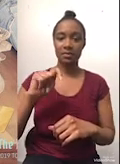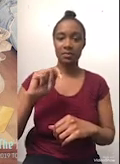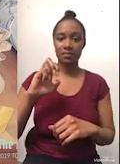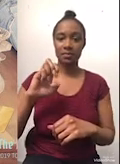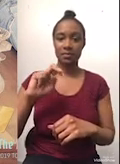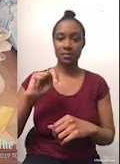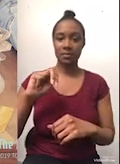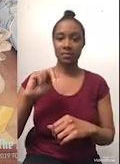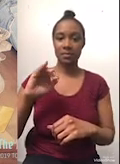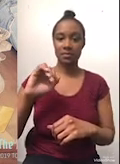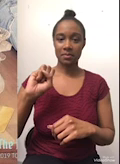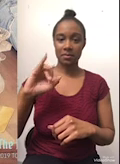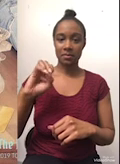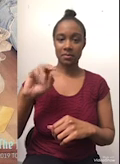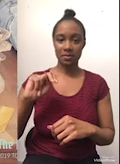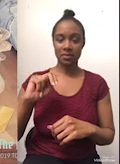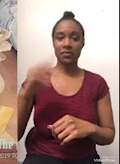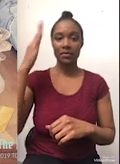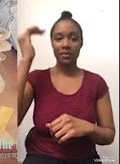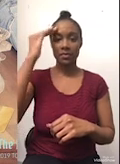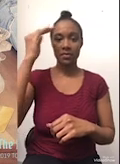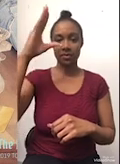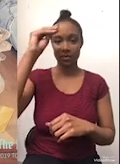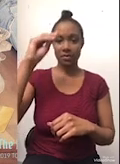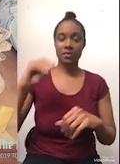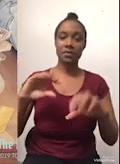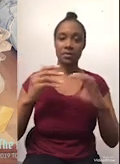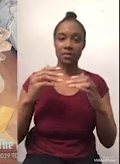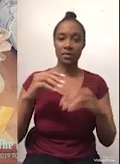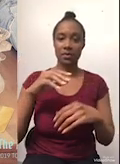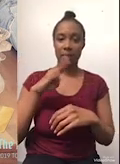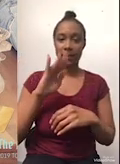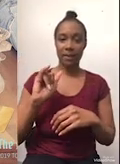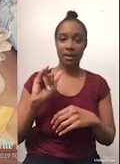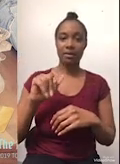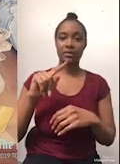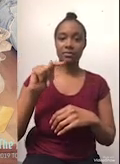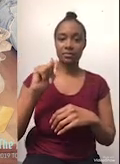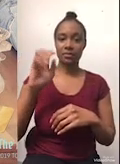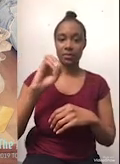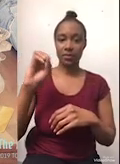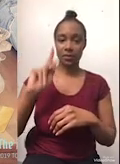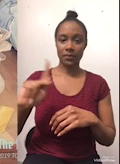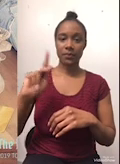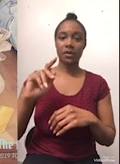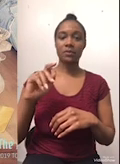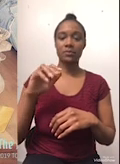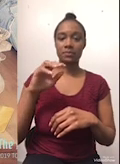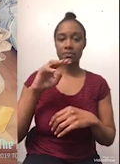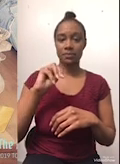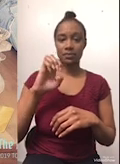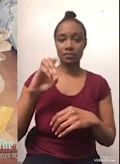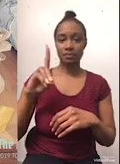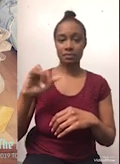is a Korean boy group formed by T.O.P. Media. T.O.P. Media is an